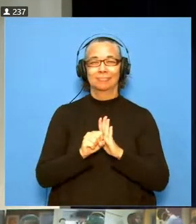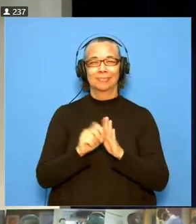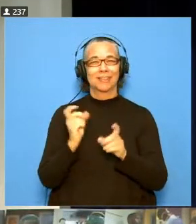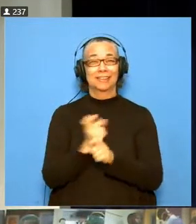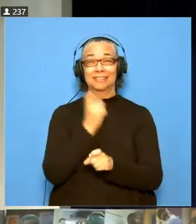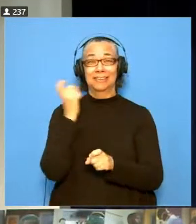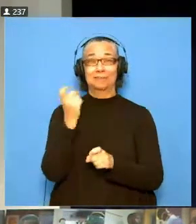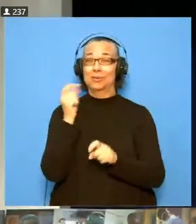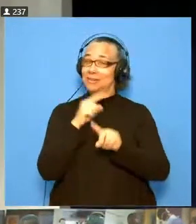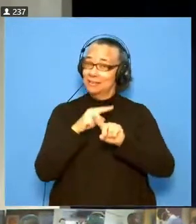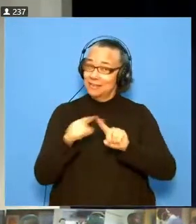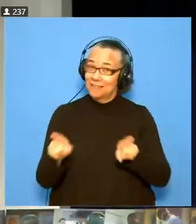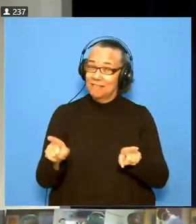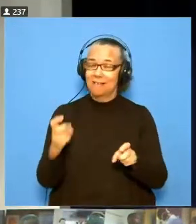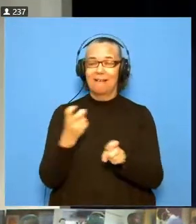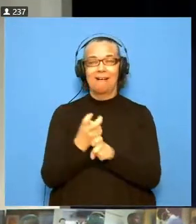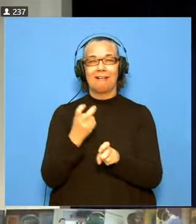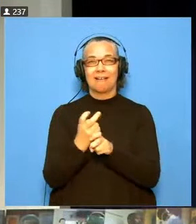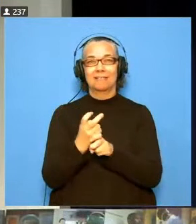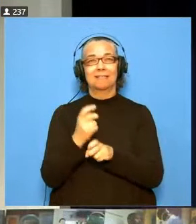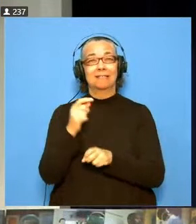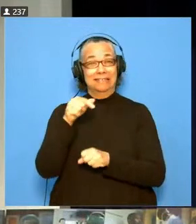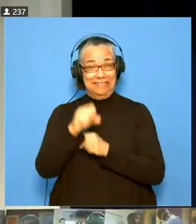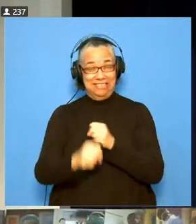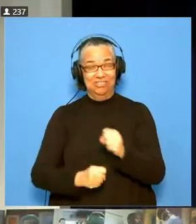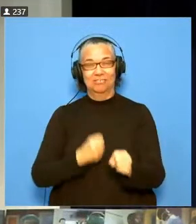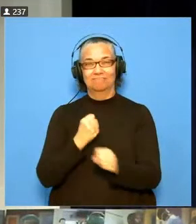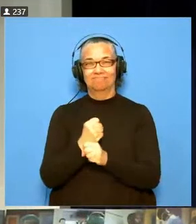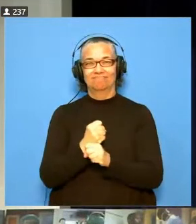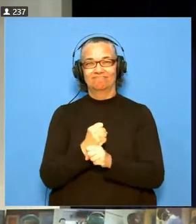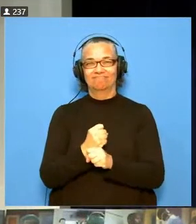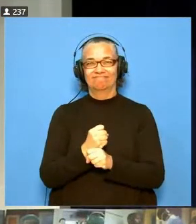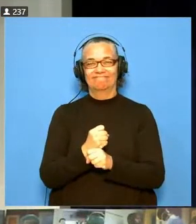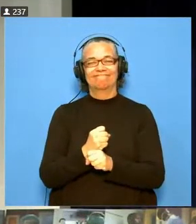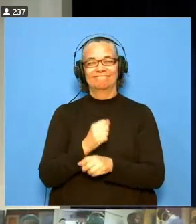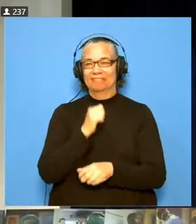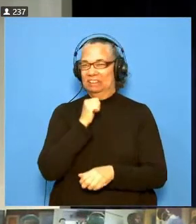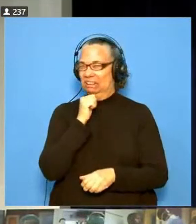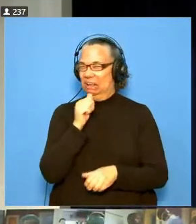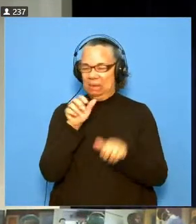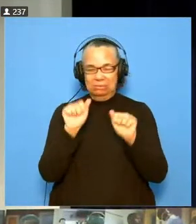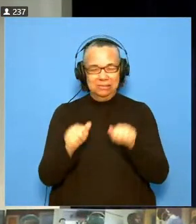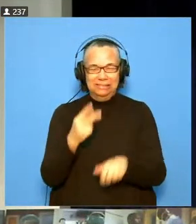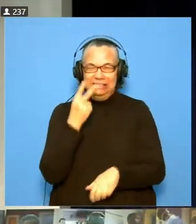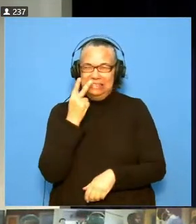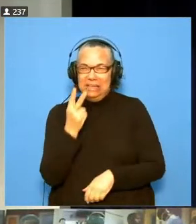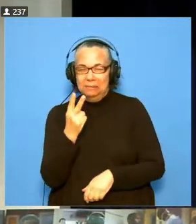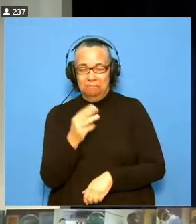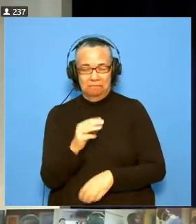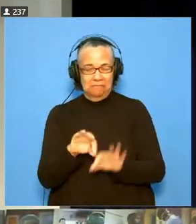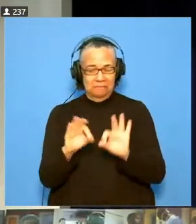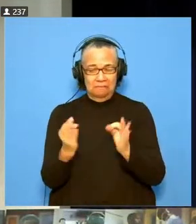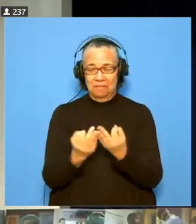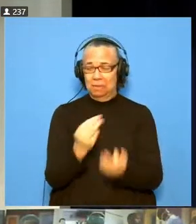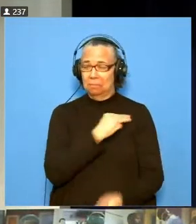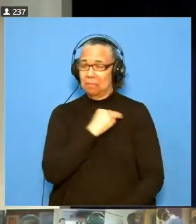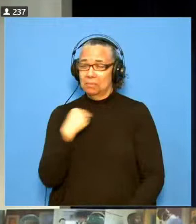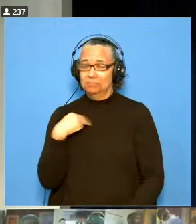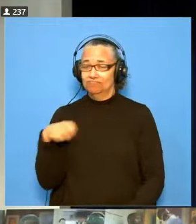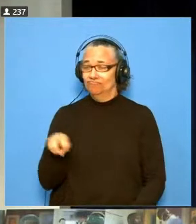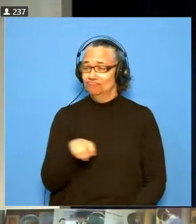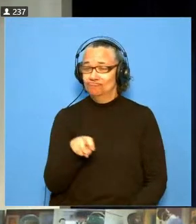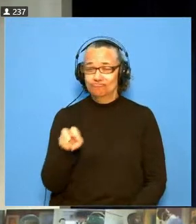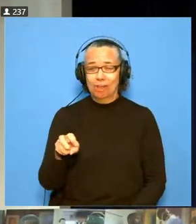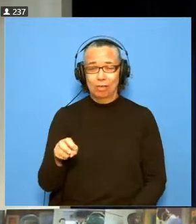were different and difficult this year. Not being able to see certain family members, not being able to travel, gather in